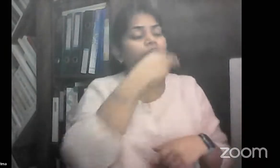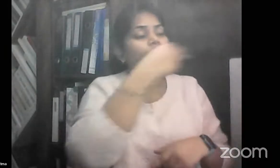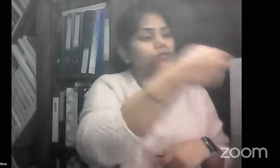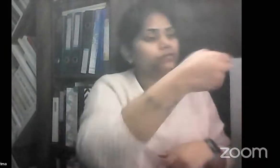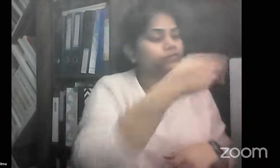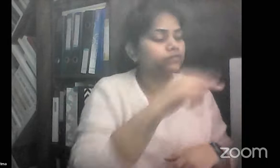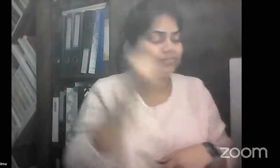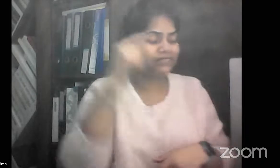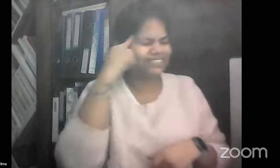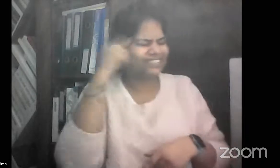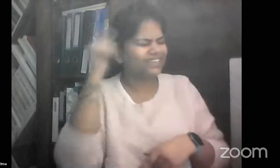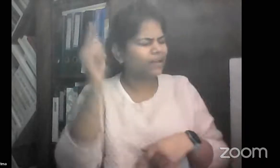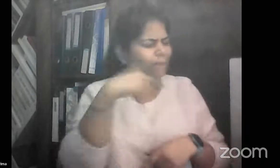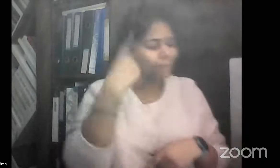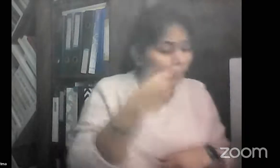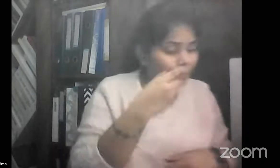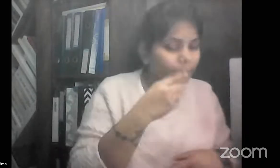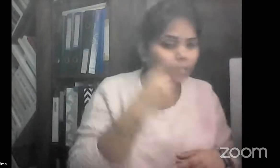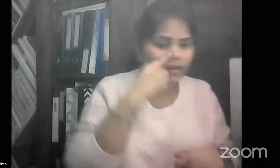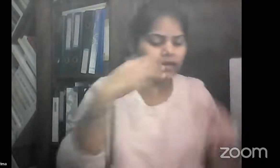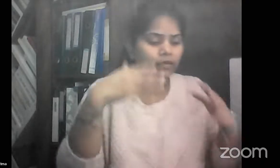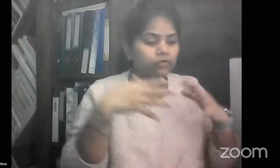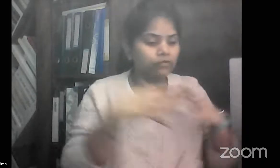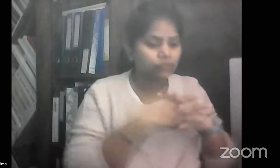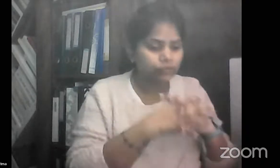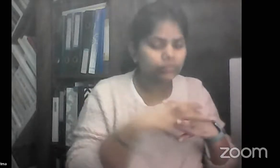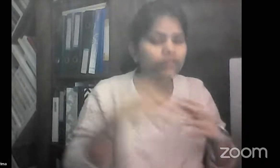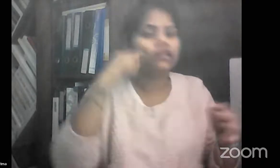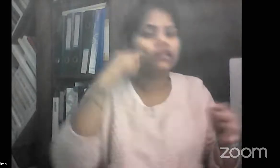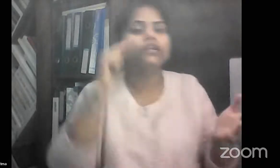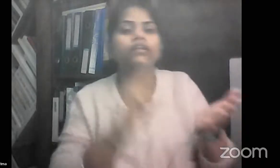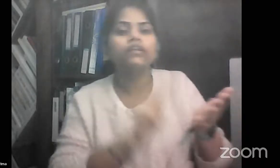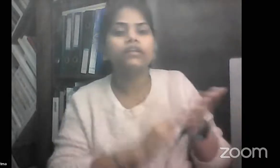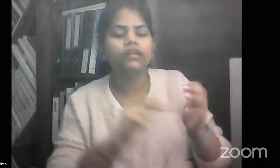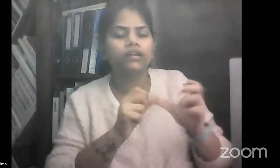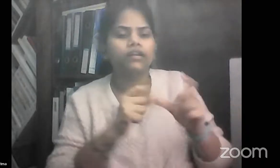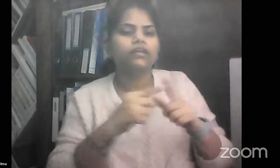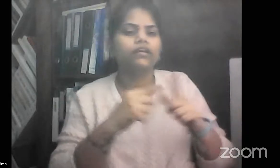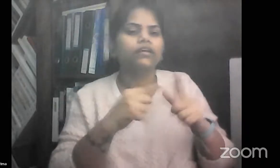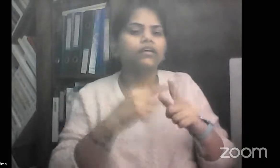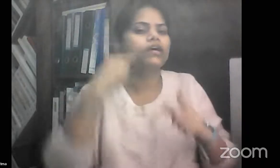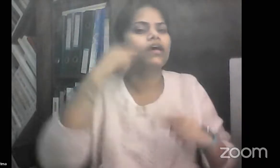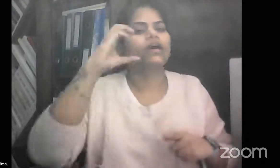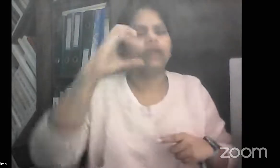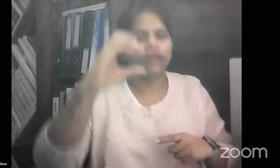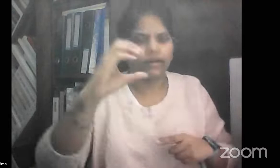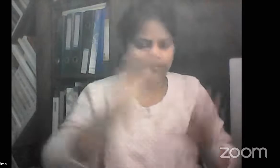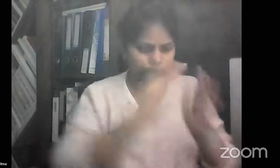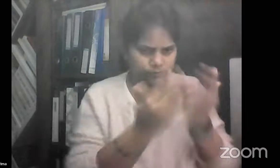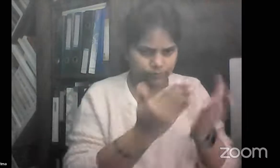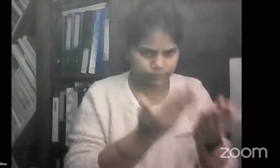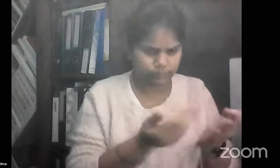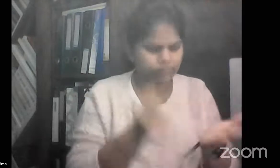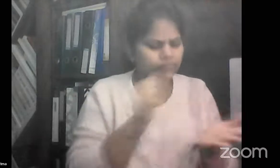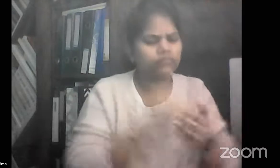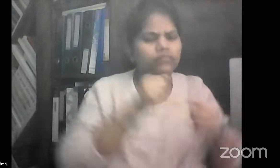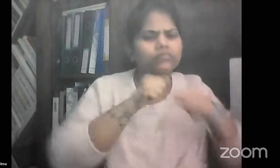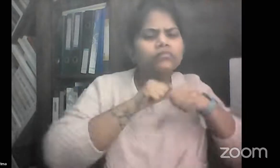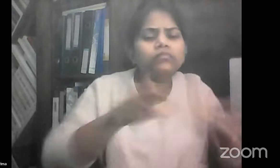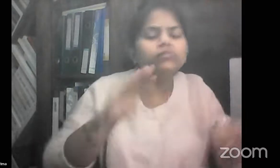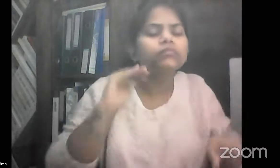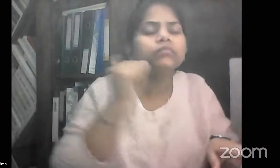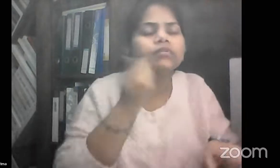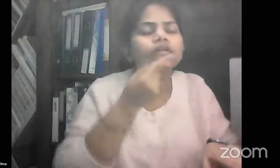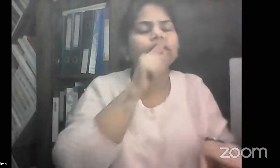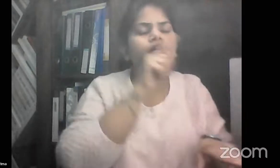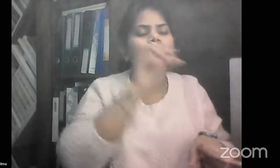Mad Woman in the Attic, the woman writer and the 19th century literary imagination, which was published in 1979. It's